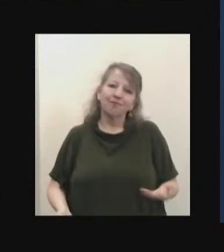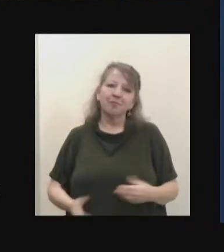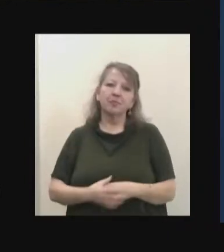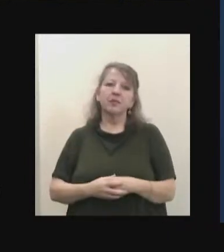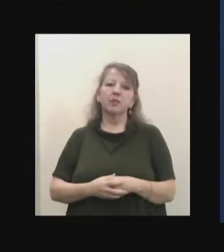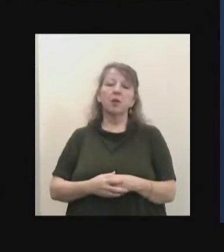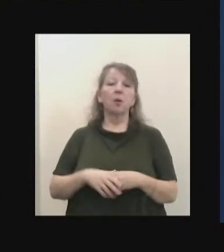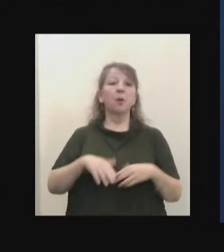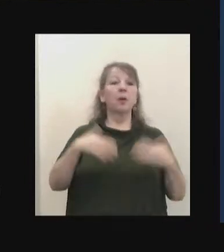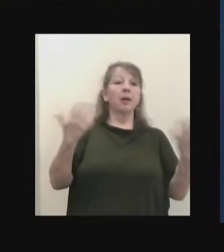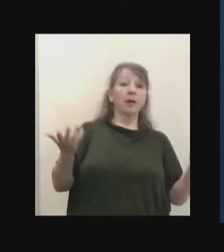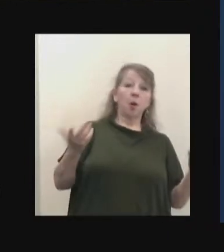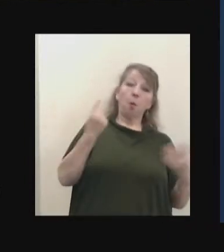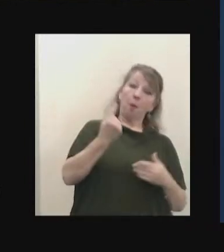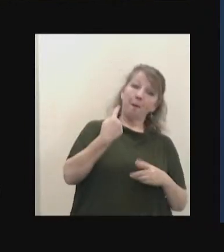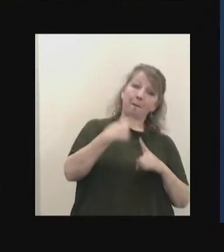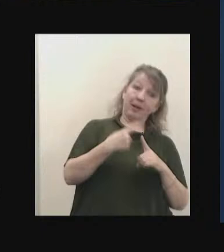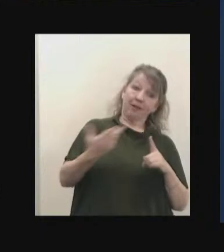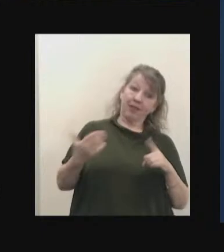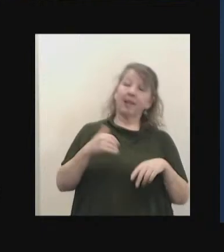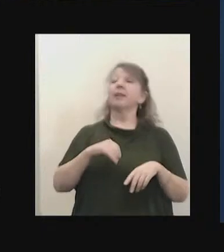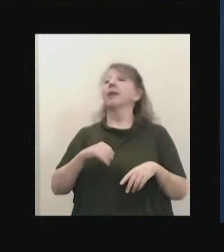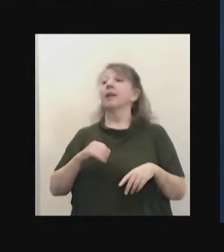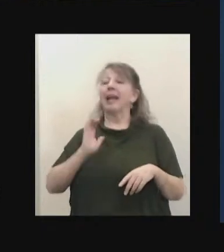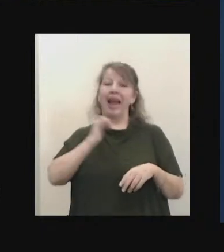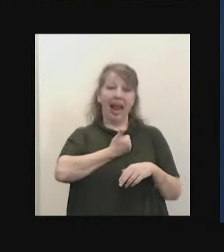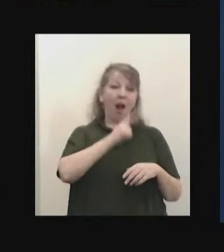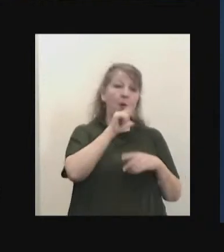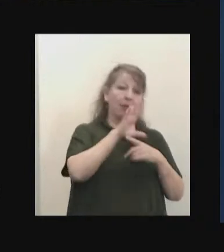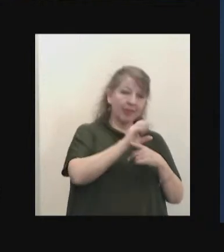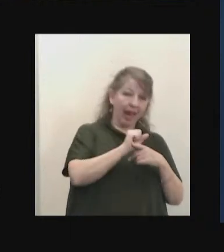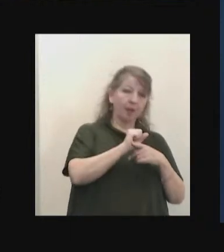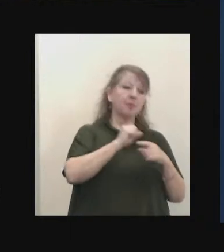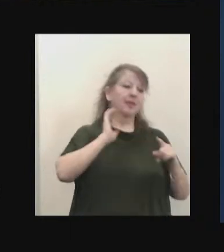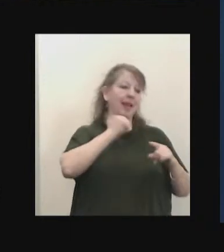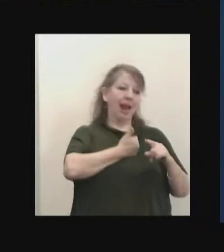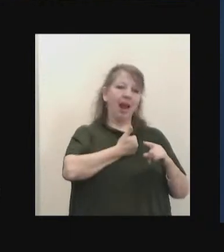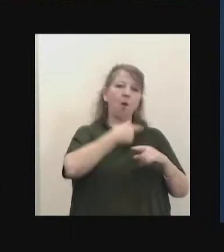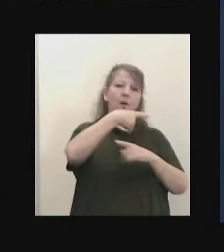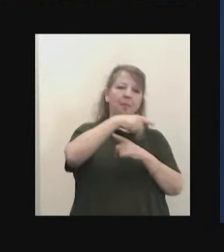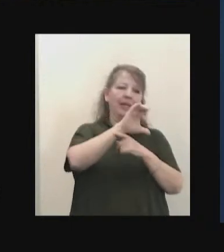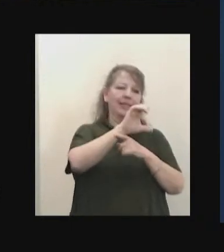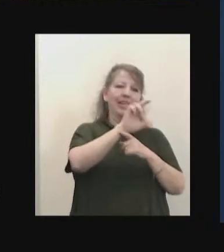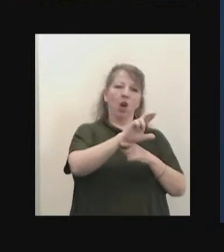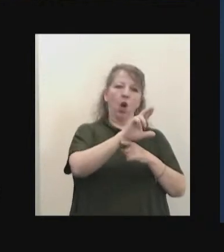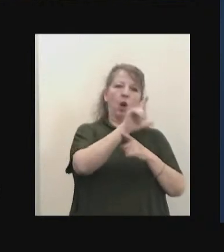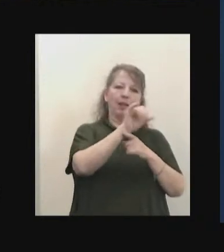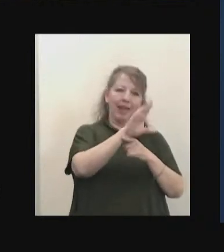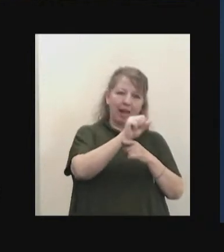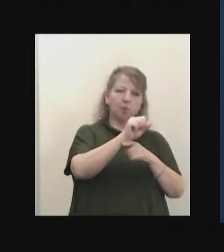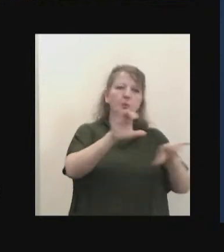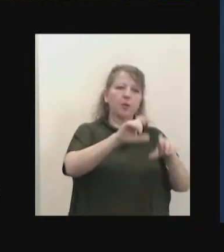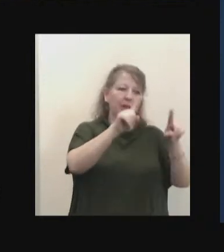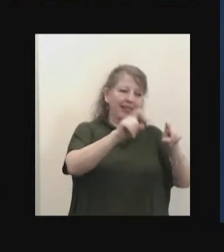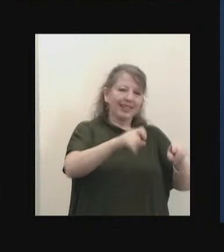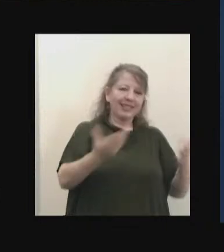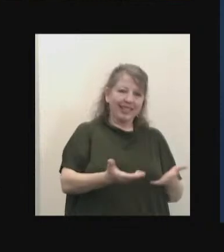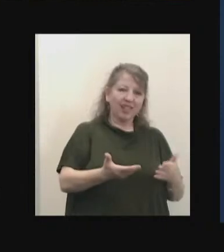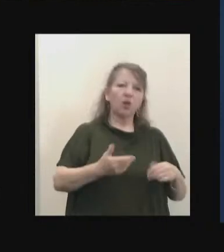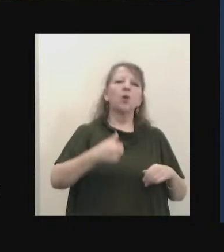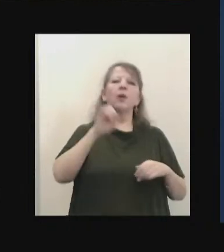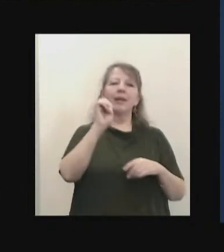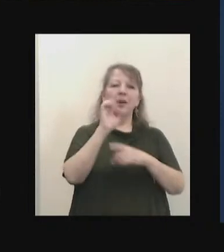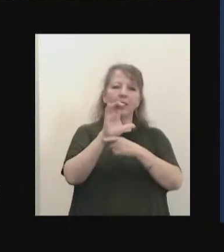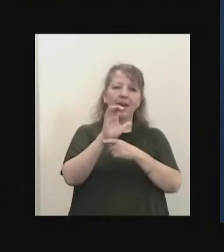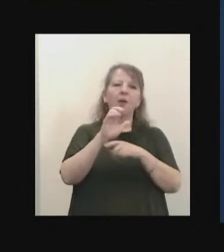is that the labs that we run, the COVID-19 PCRs that we run in our public health lab is able to